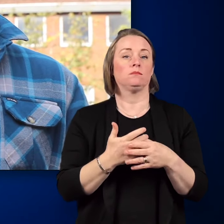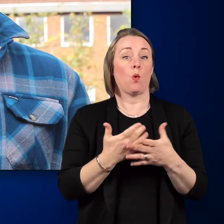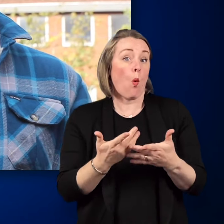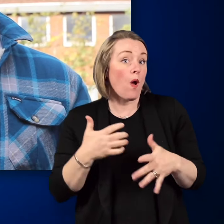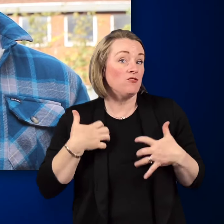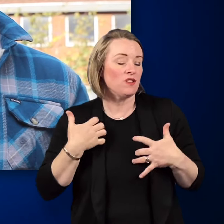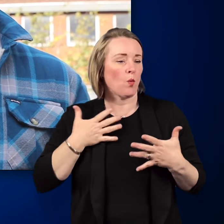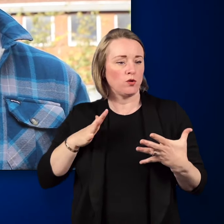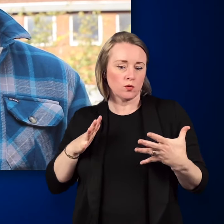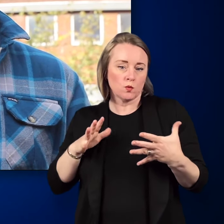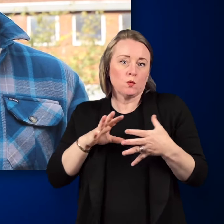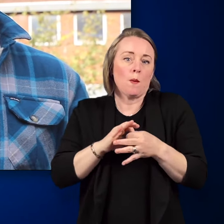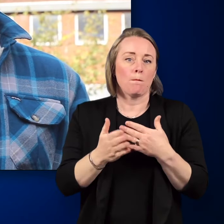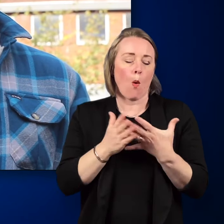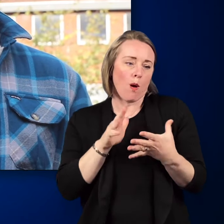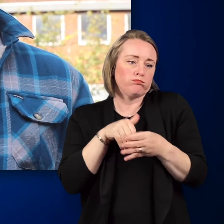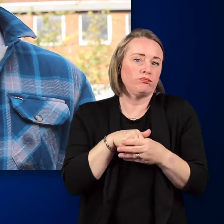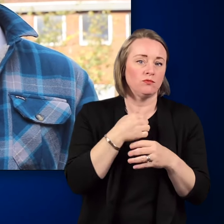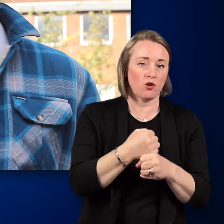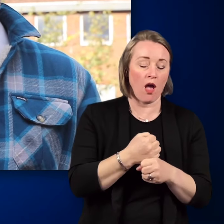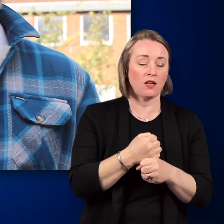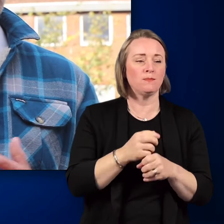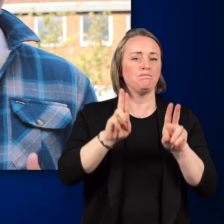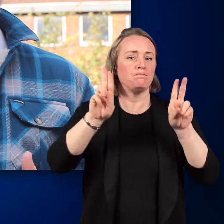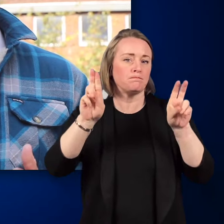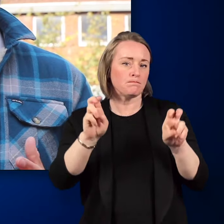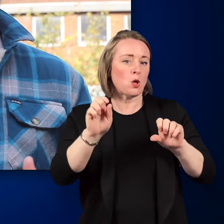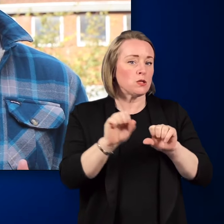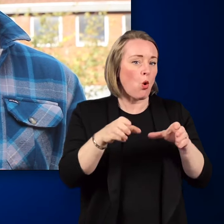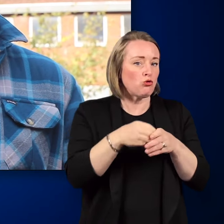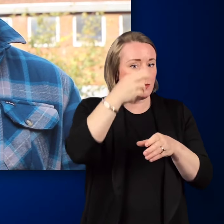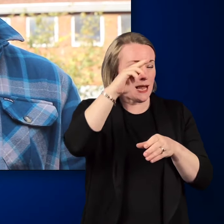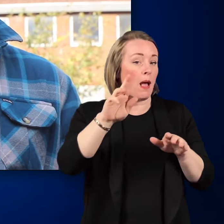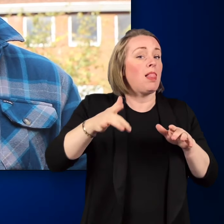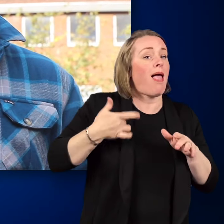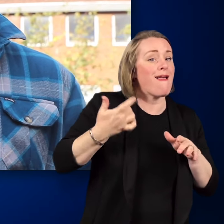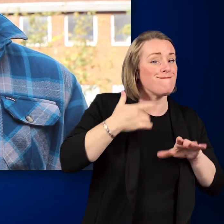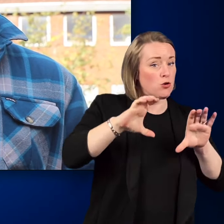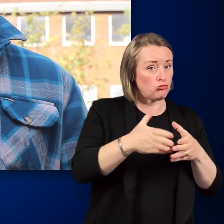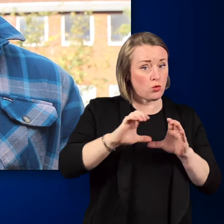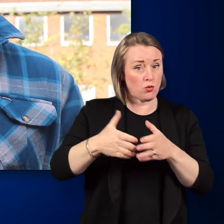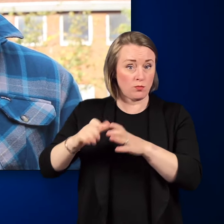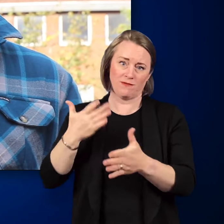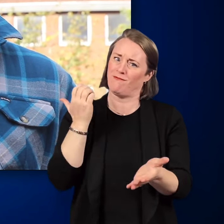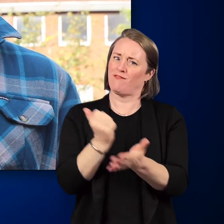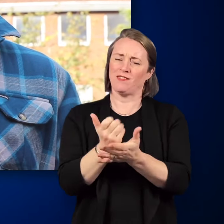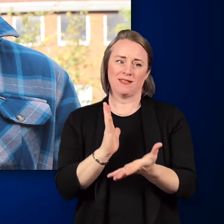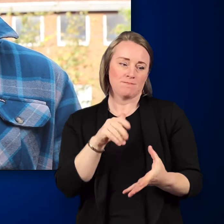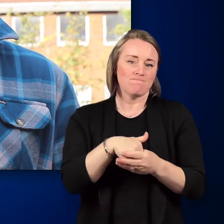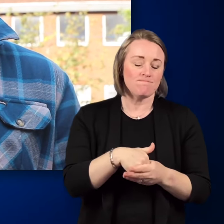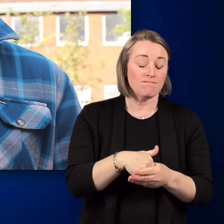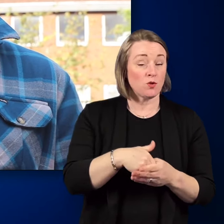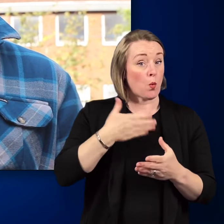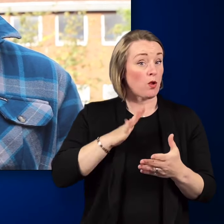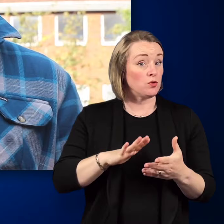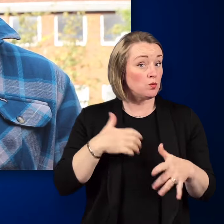we have life groups. It's a great place to get to know people. They've been running through this season. So do get in touch through